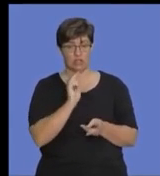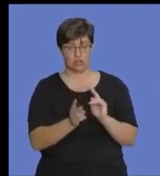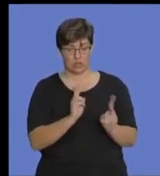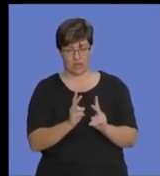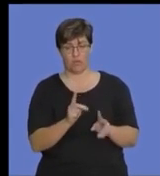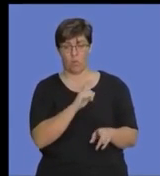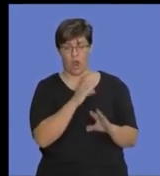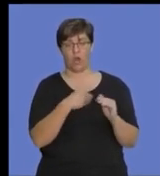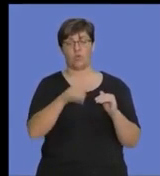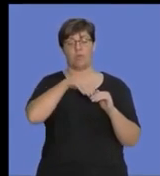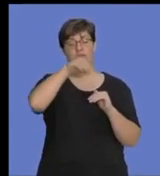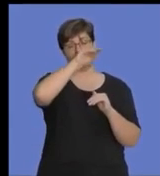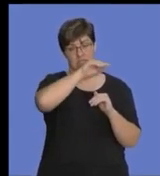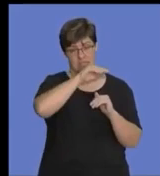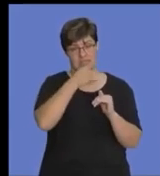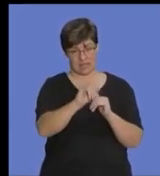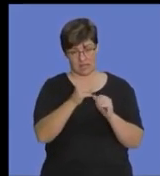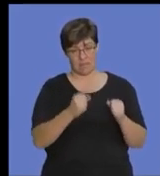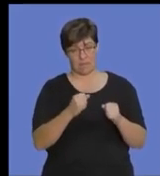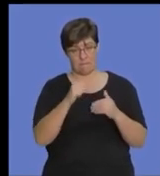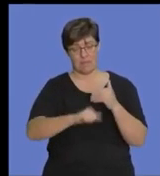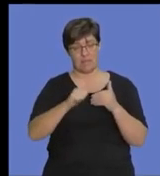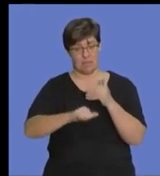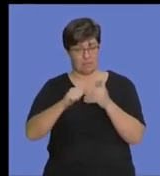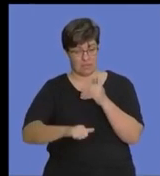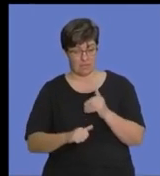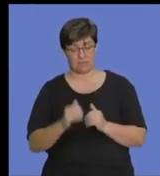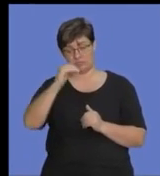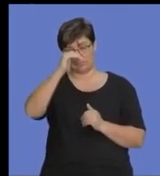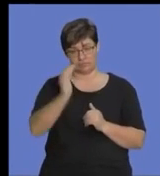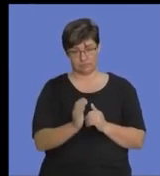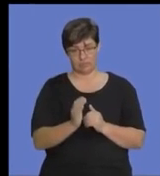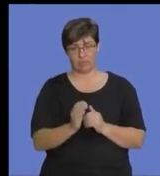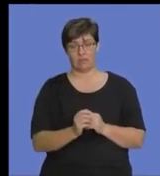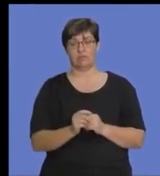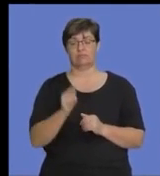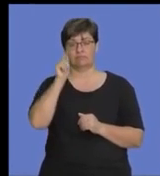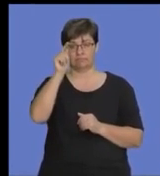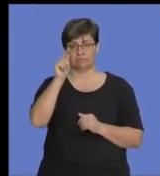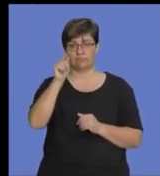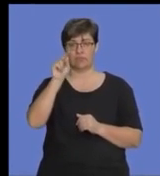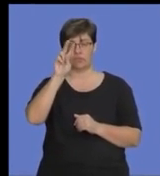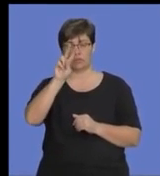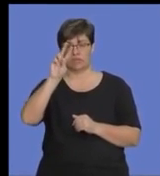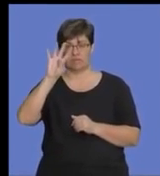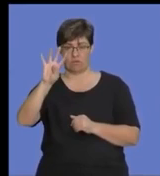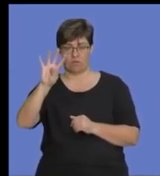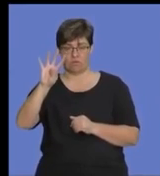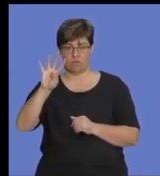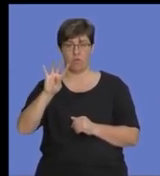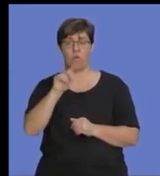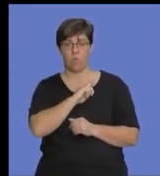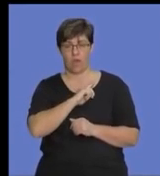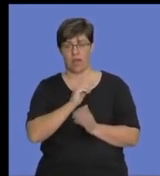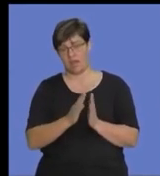0.03 divided by the 12, because it's still compounded monthly, and this is raised to the exponent